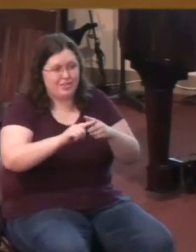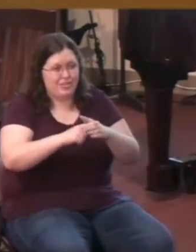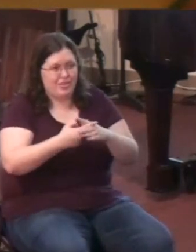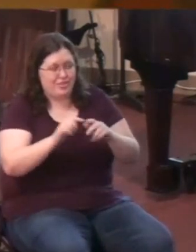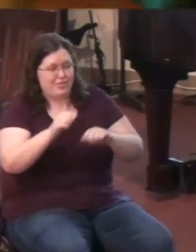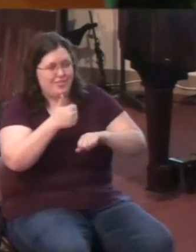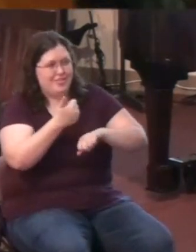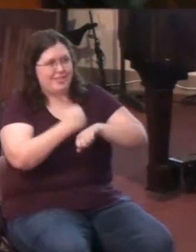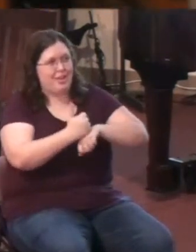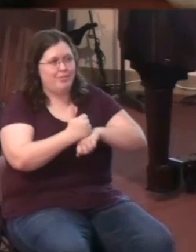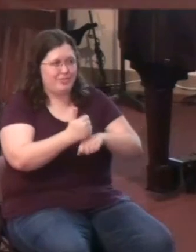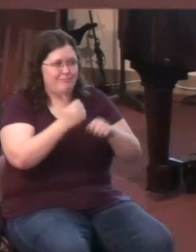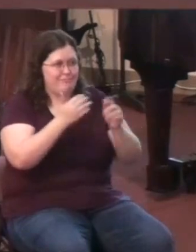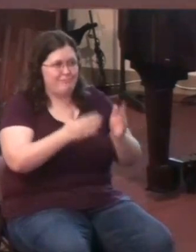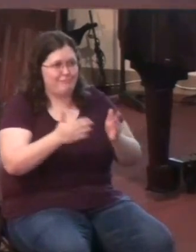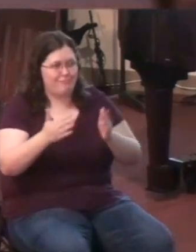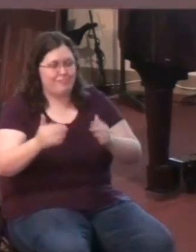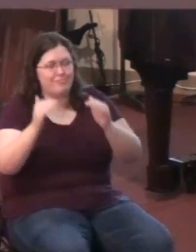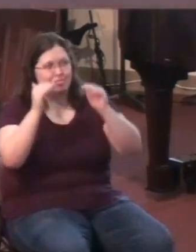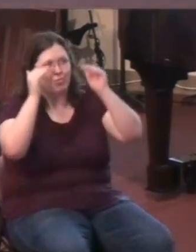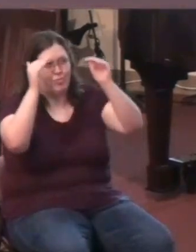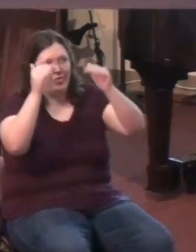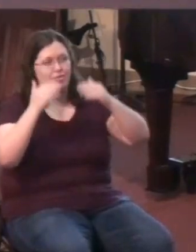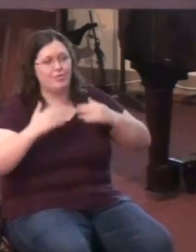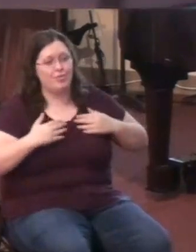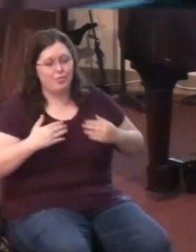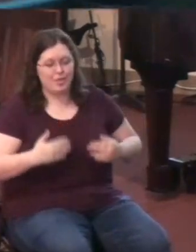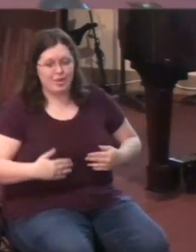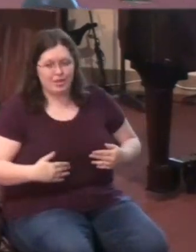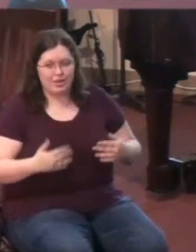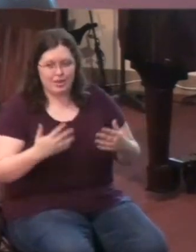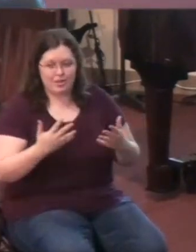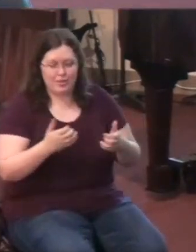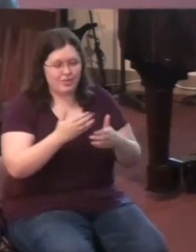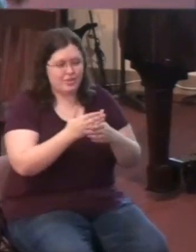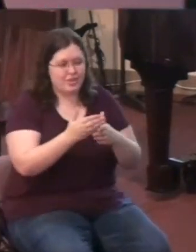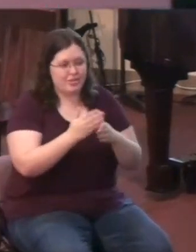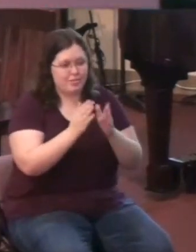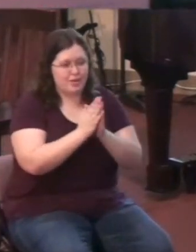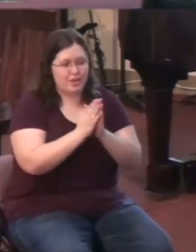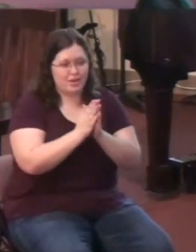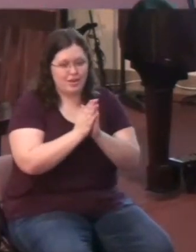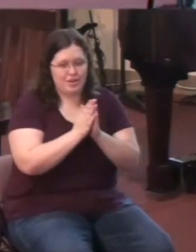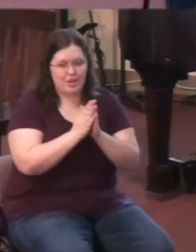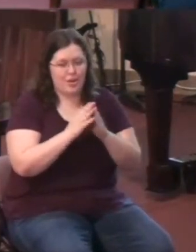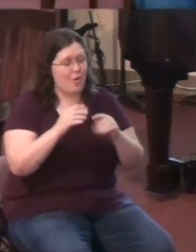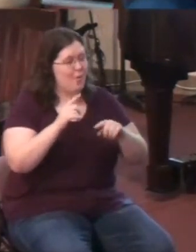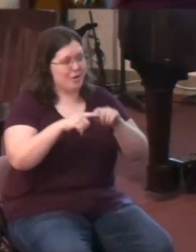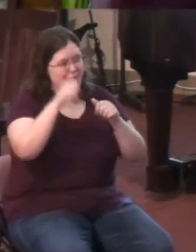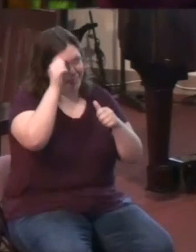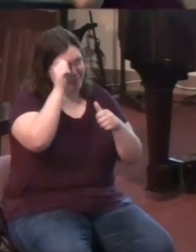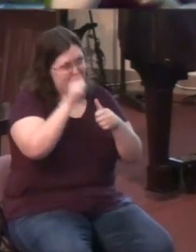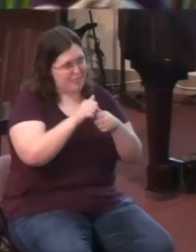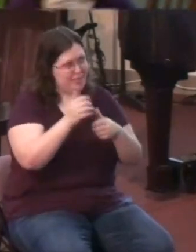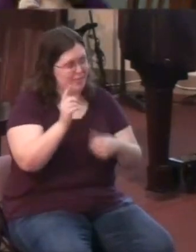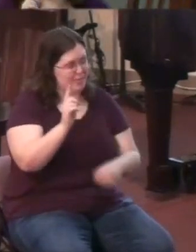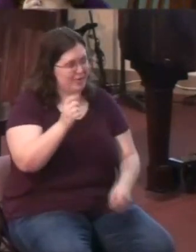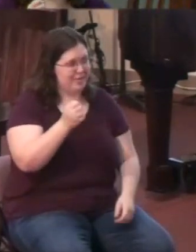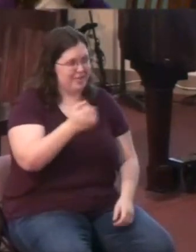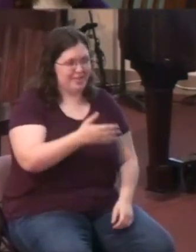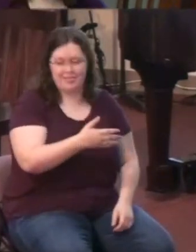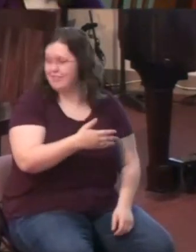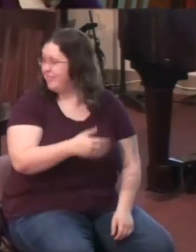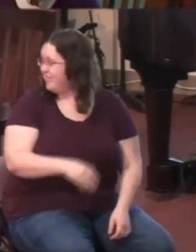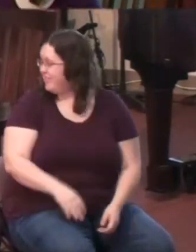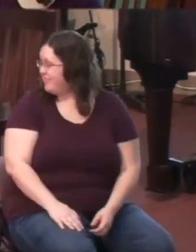order of being? I want to share with you a prayer that we did. Oh, I brought it up there. Couldn't remember what I did with it. This is the Bible, by